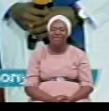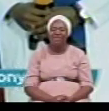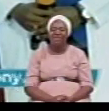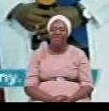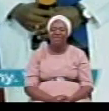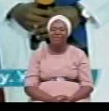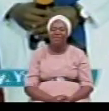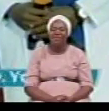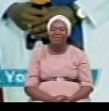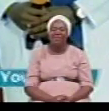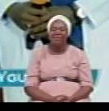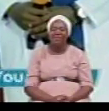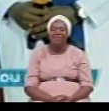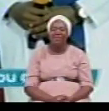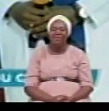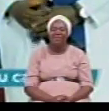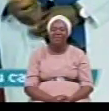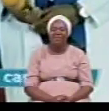Disappear.